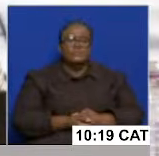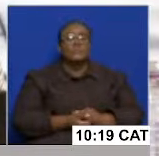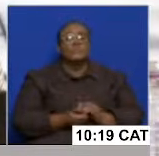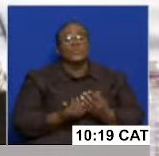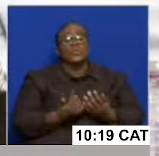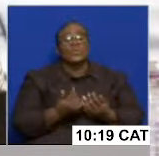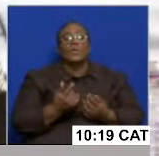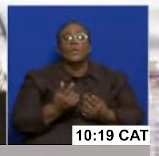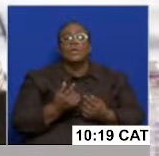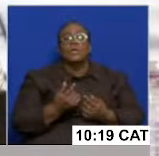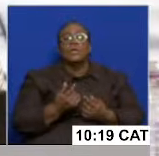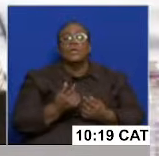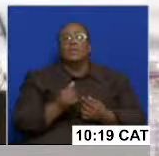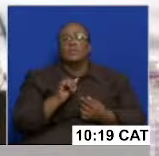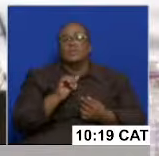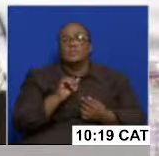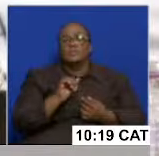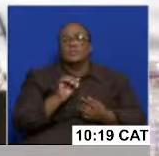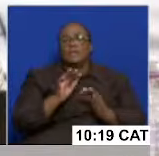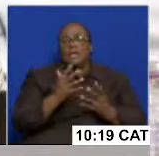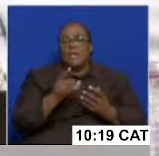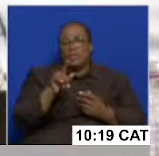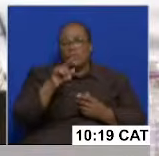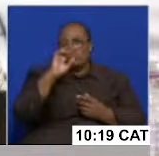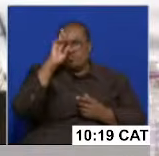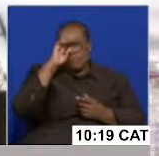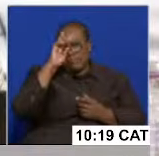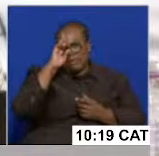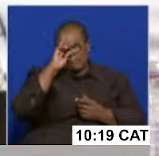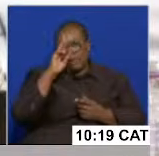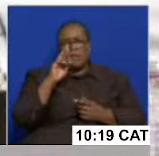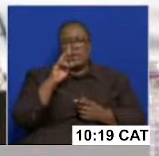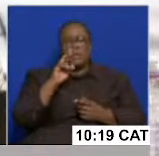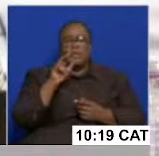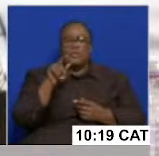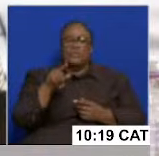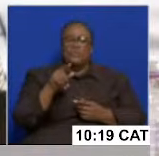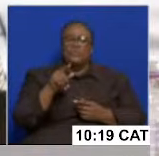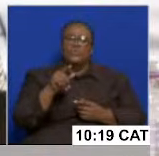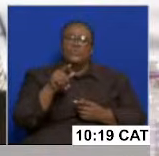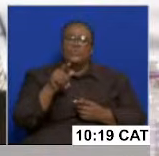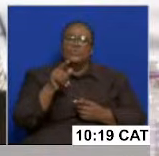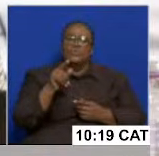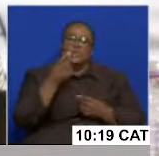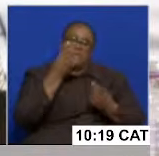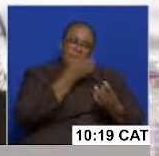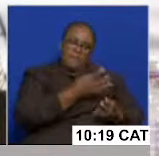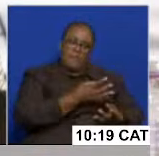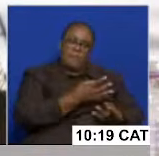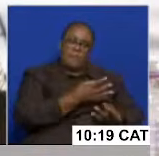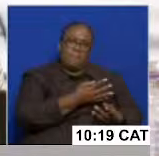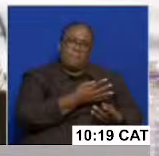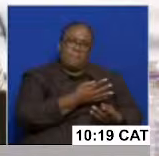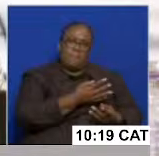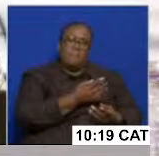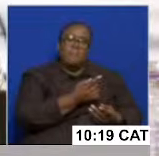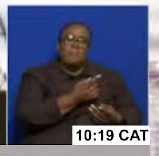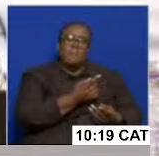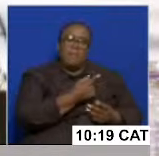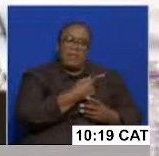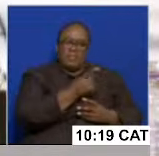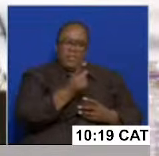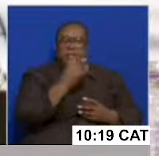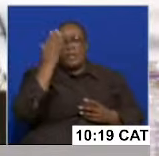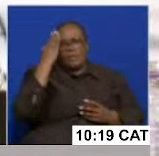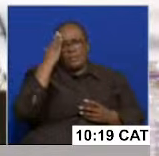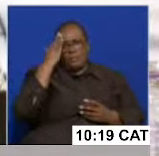as you shared this information with the people who were present at that meeting, they understood that the plan was